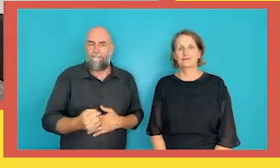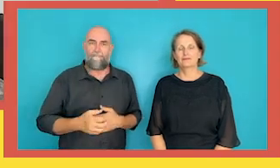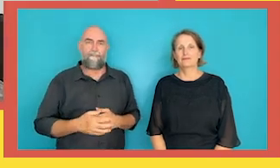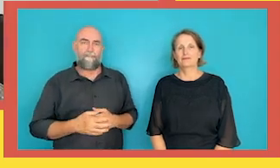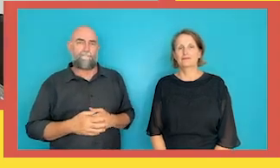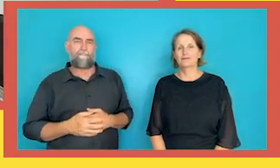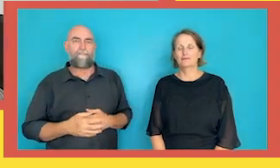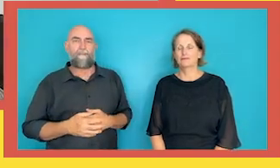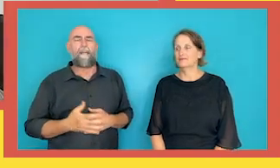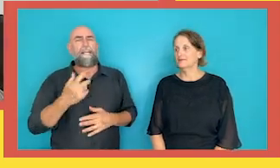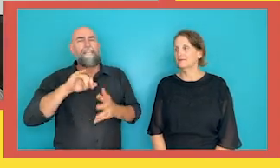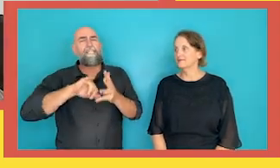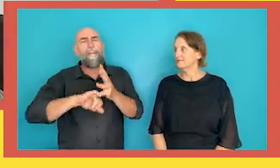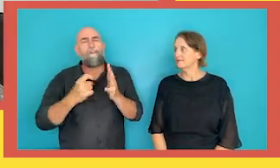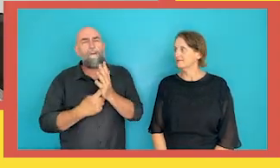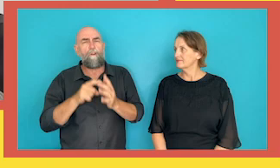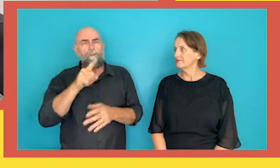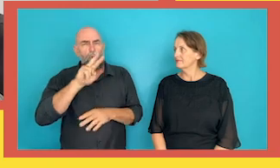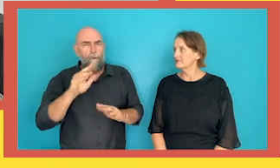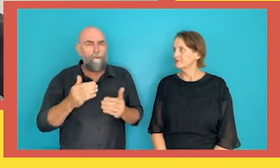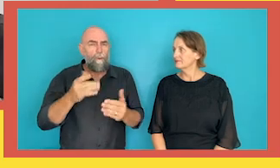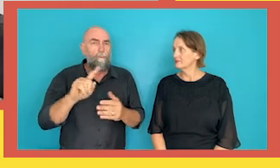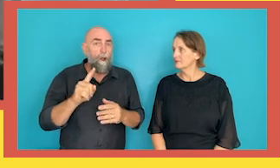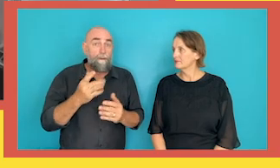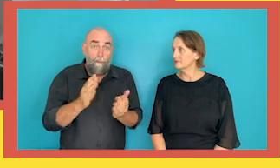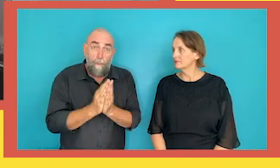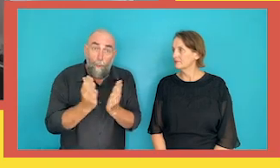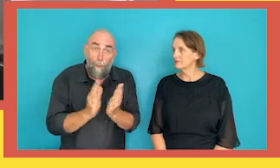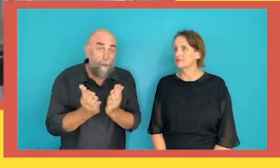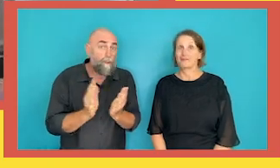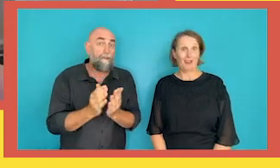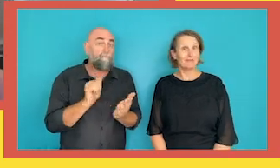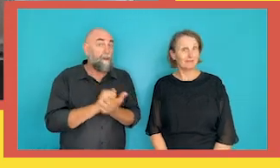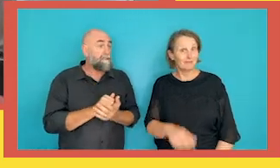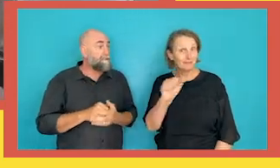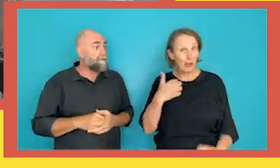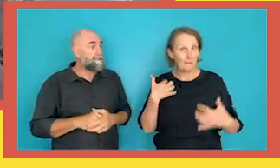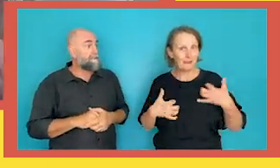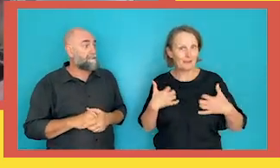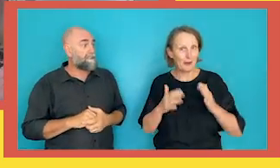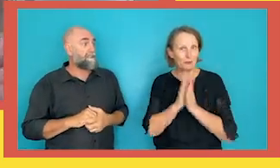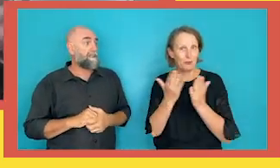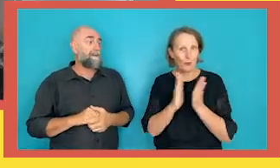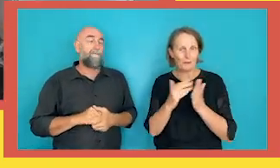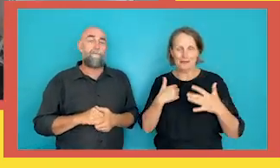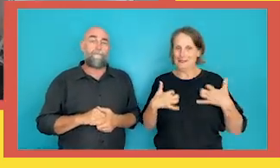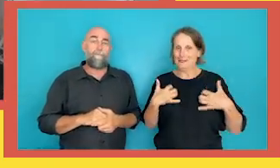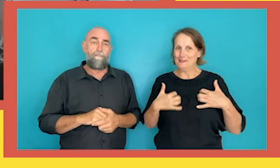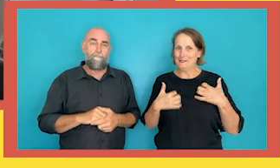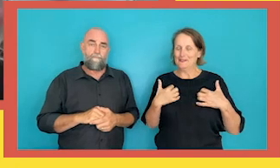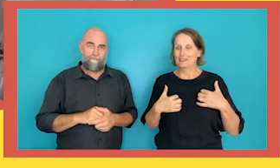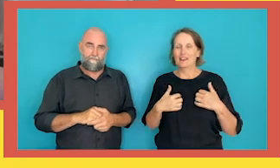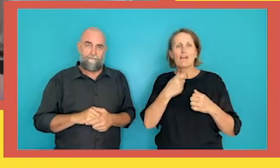Sarah Rose, what are you looking forward to in the year ahead? Is it your book? Well, I'm certainly excited about that. Cannot wait.